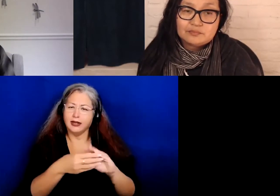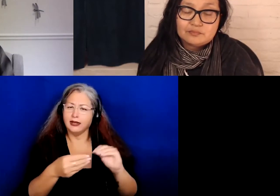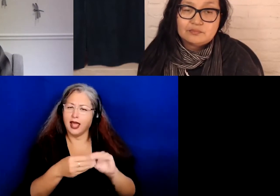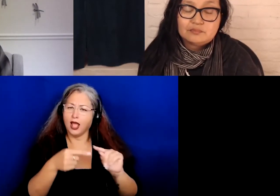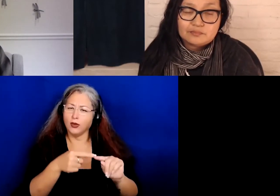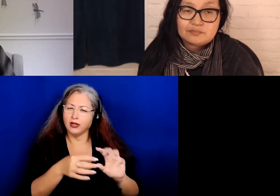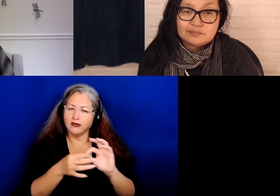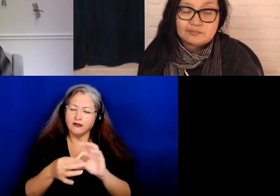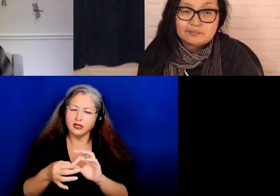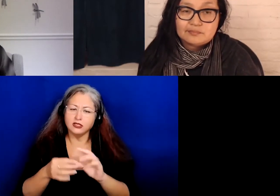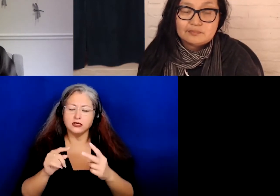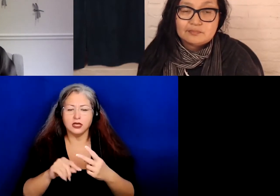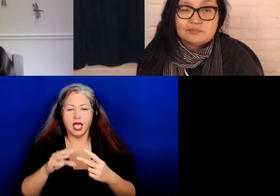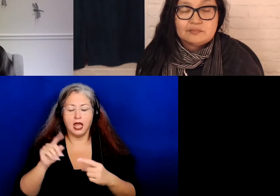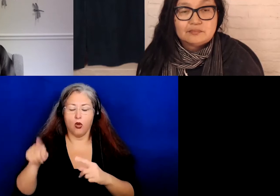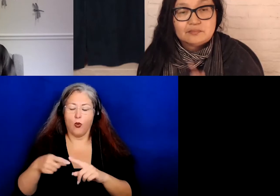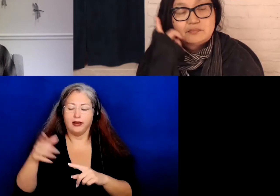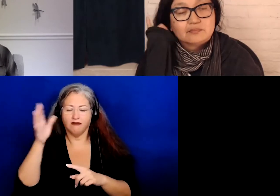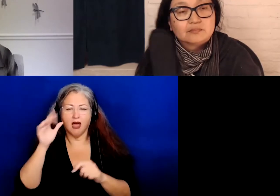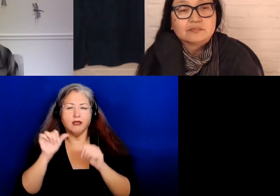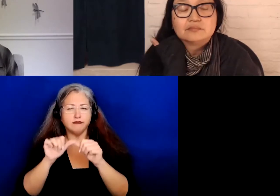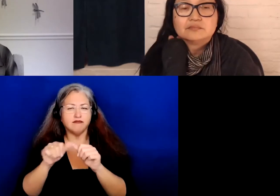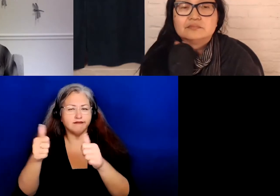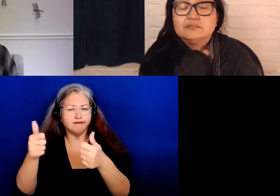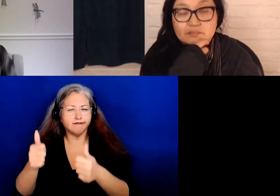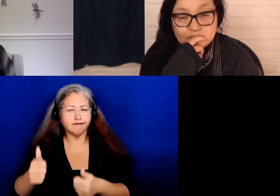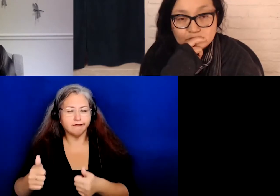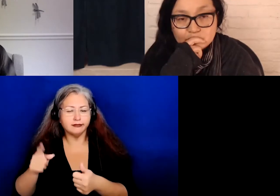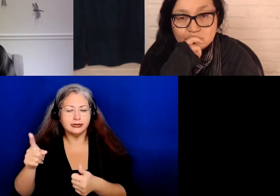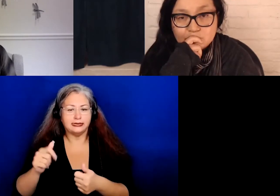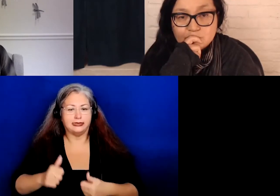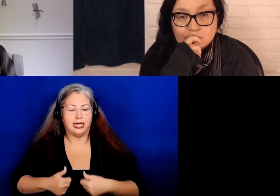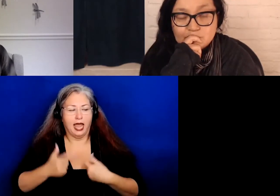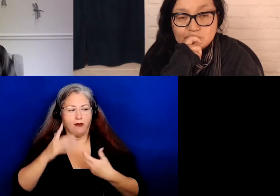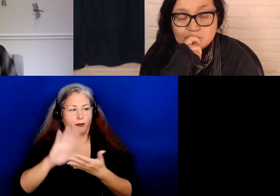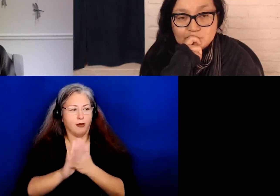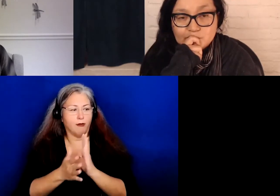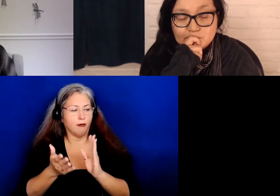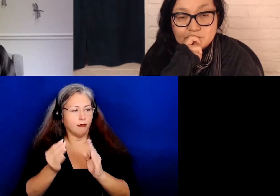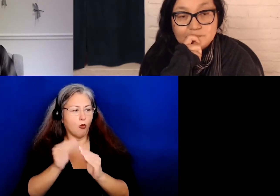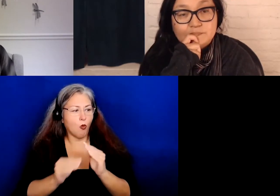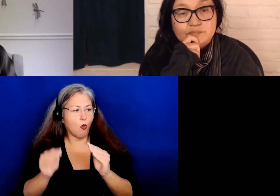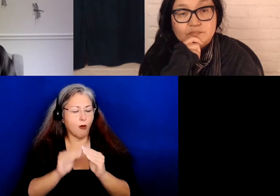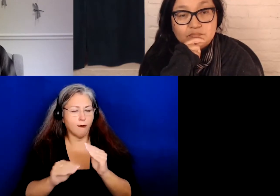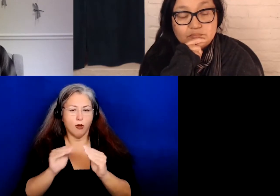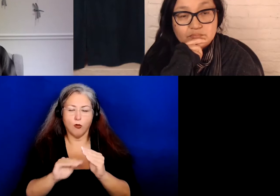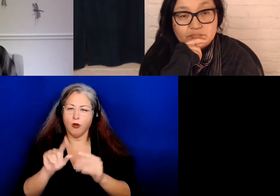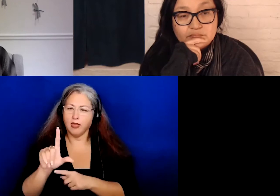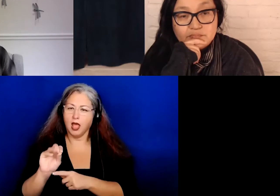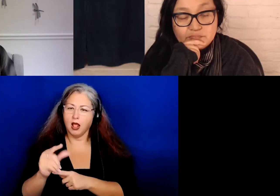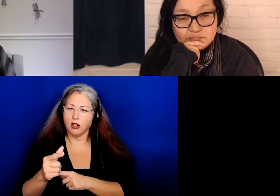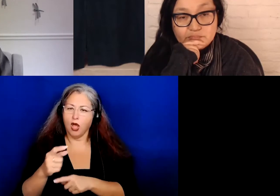then, as he declines, his life becomes more and more these logs from the